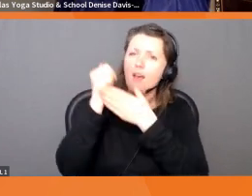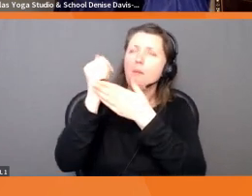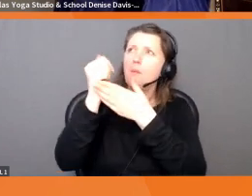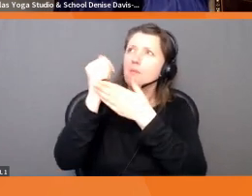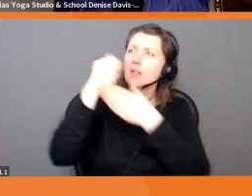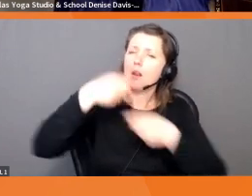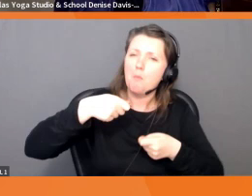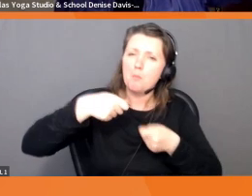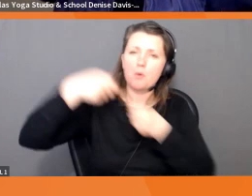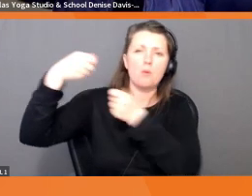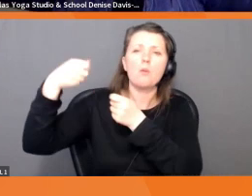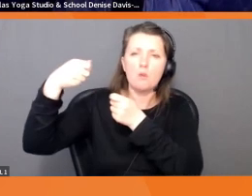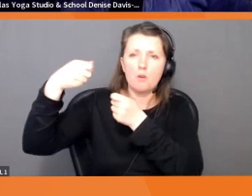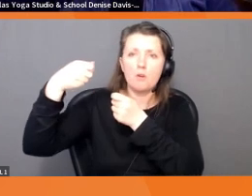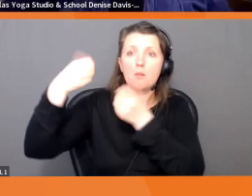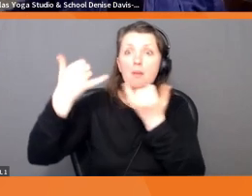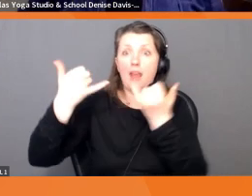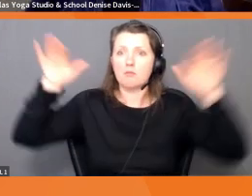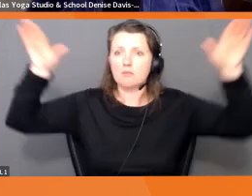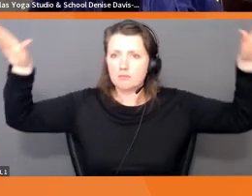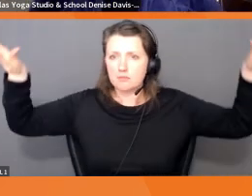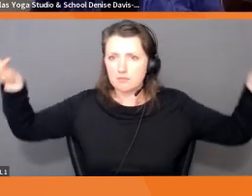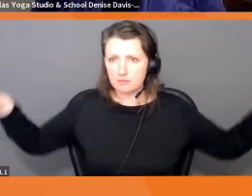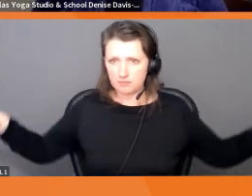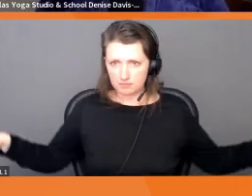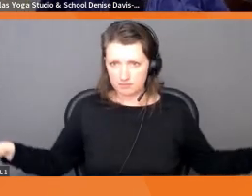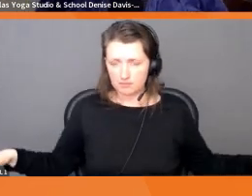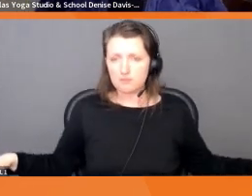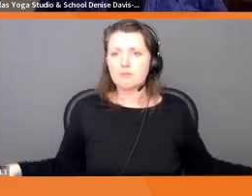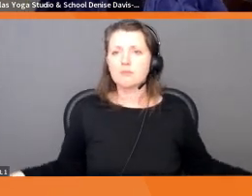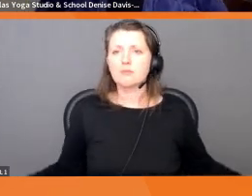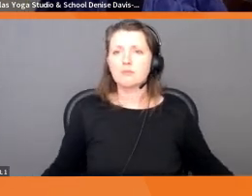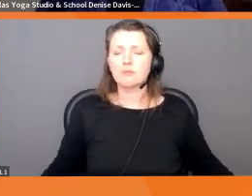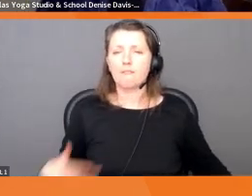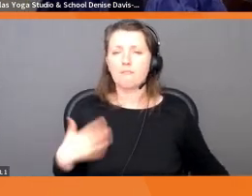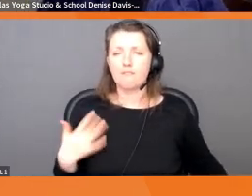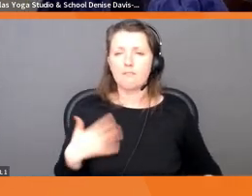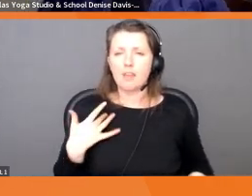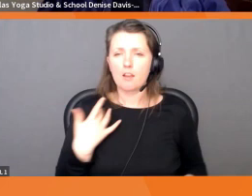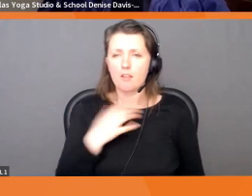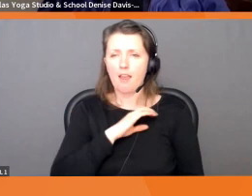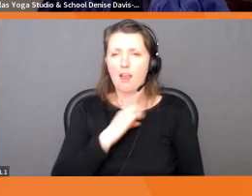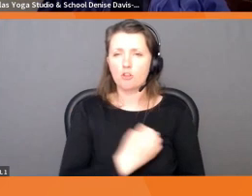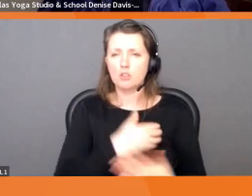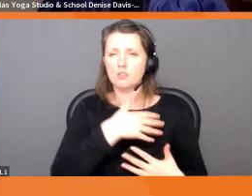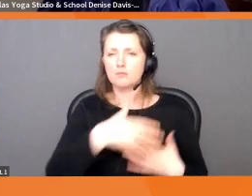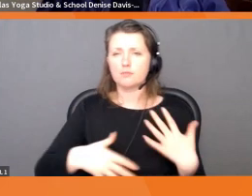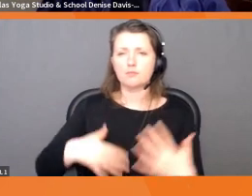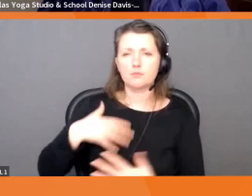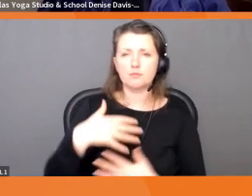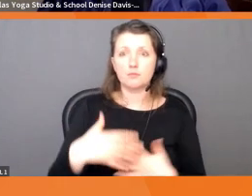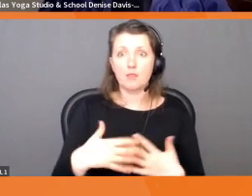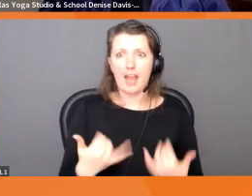very quickly bring the arms down by your sides. Let them come down. Feel the arms, feel the energy moving, and bring all of your attention into your right